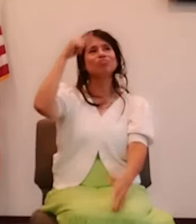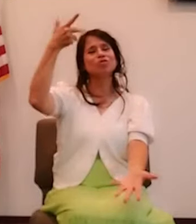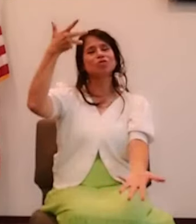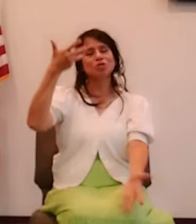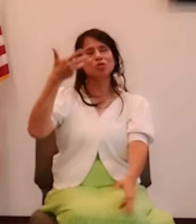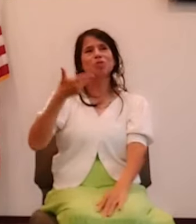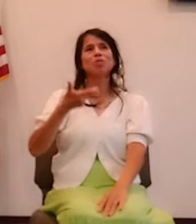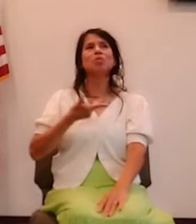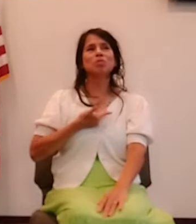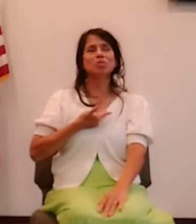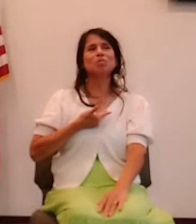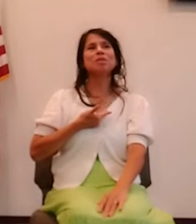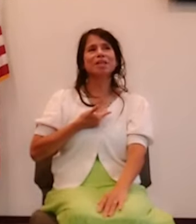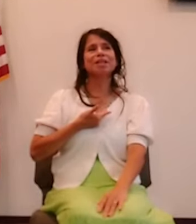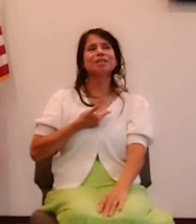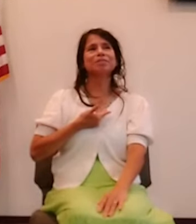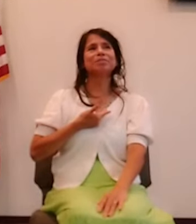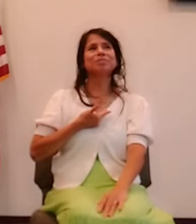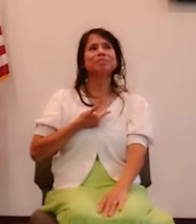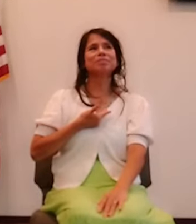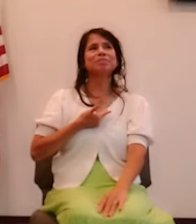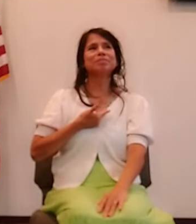faithfulness to me.